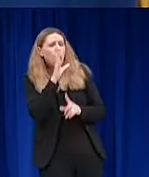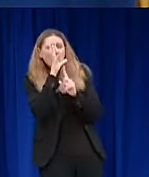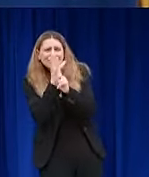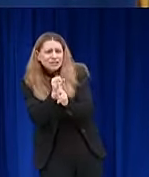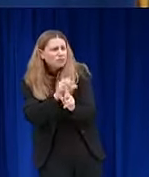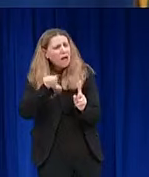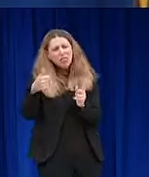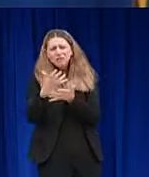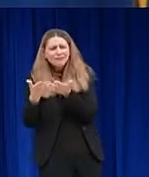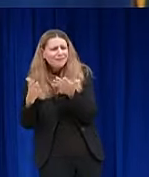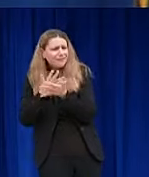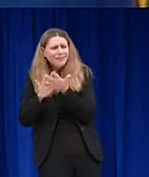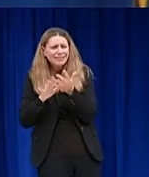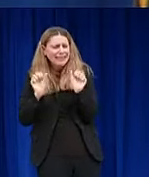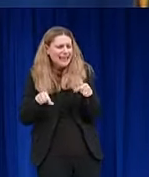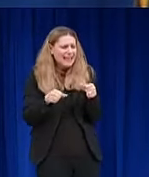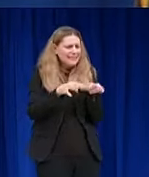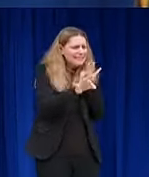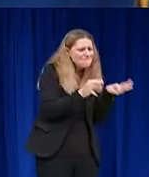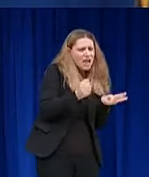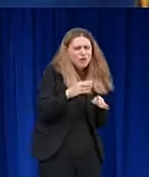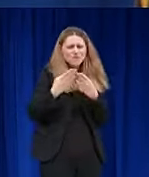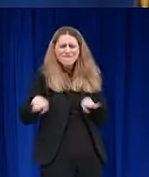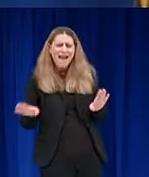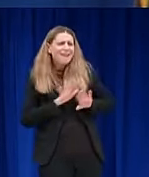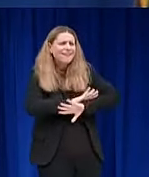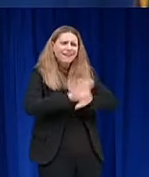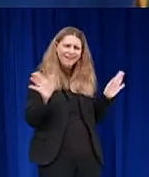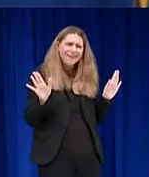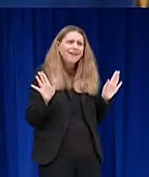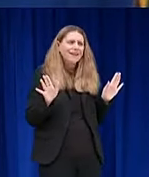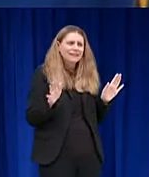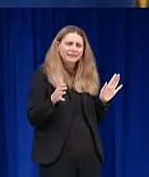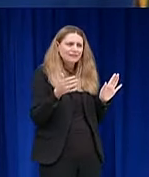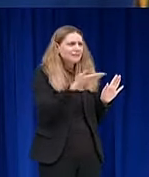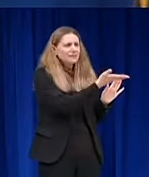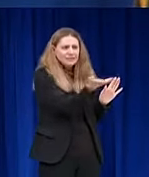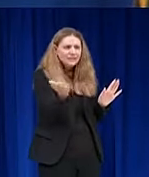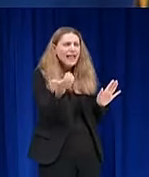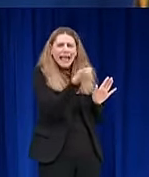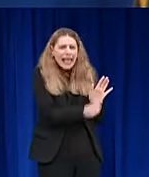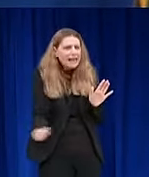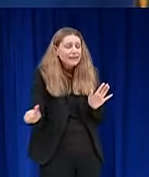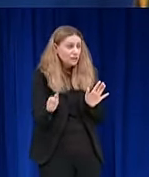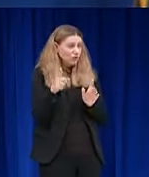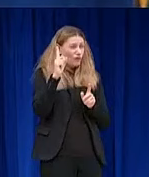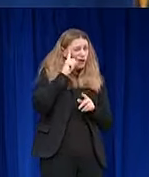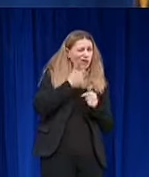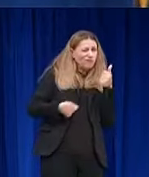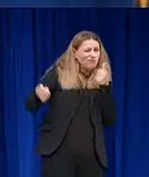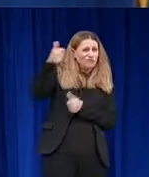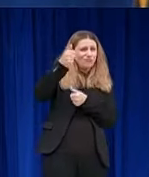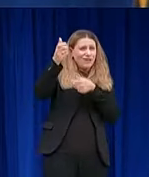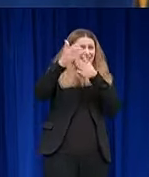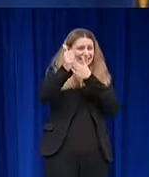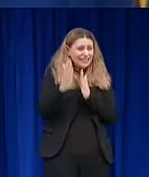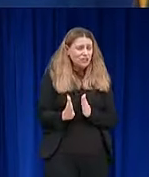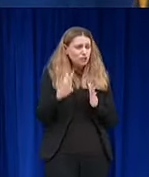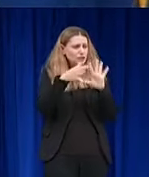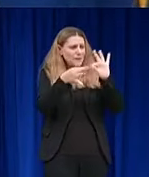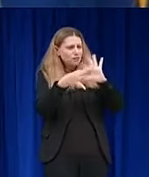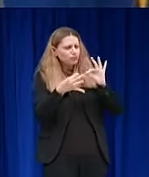define or divide us. So when you hear department leaders talk about the need for a diverse and inclusive